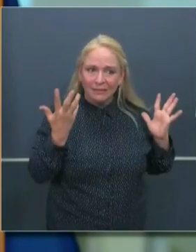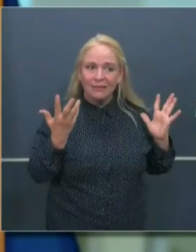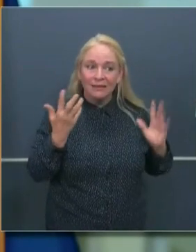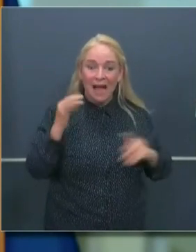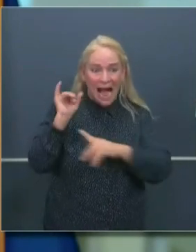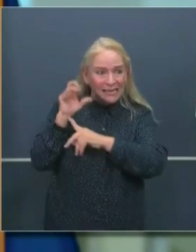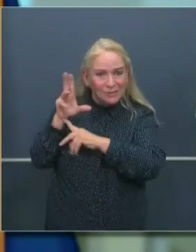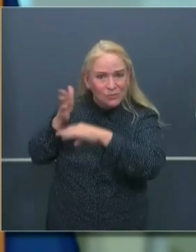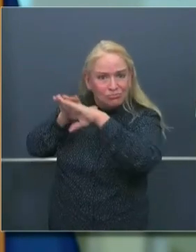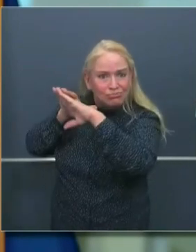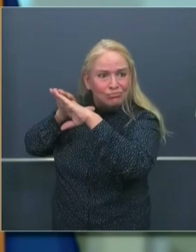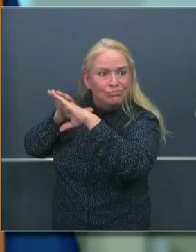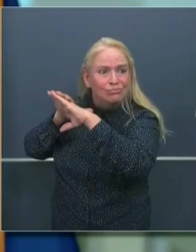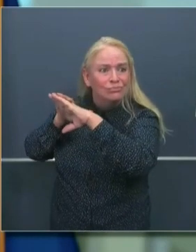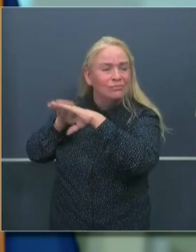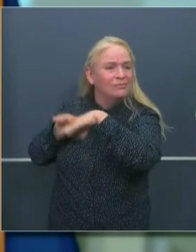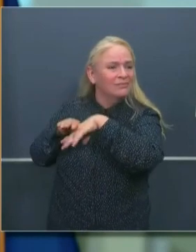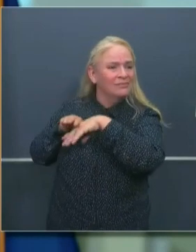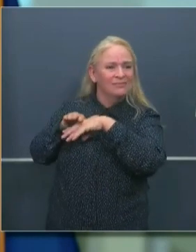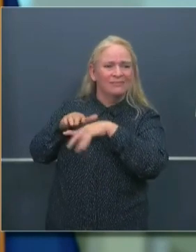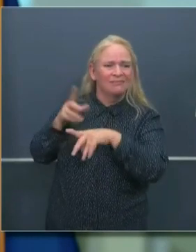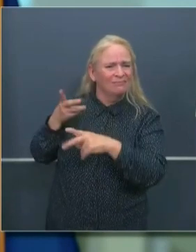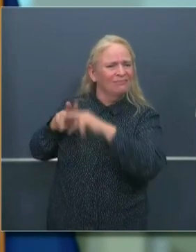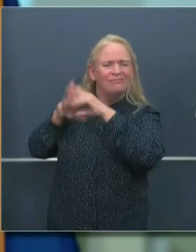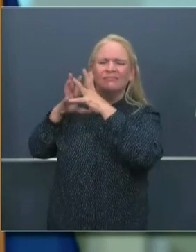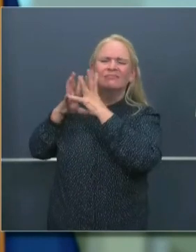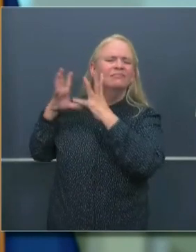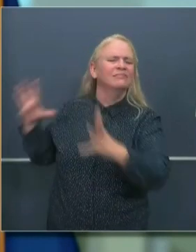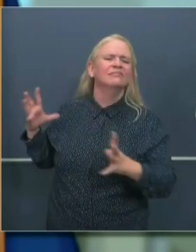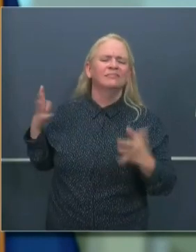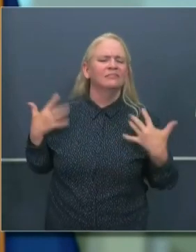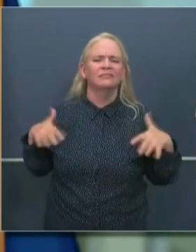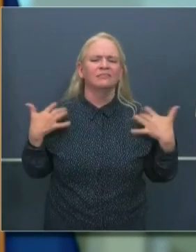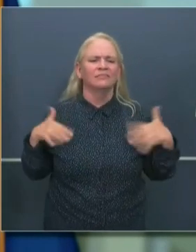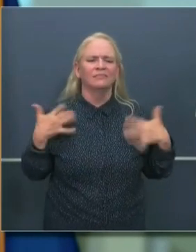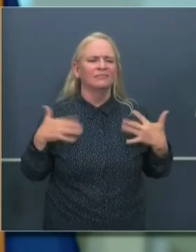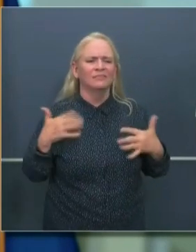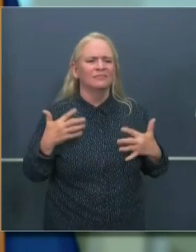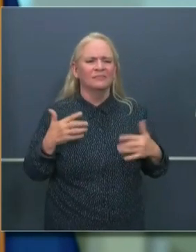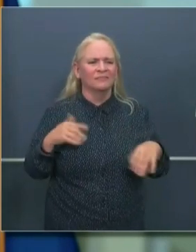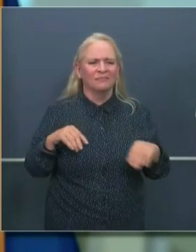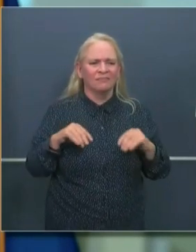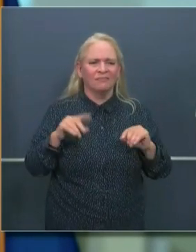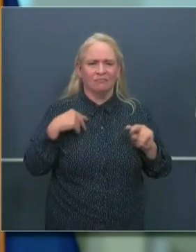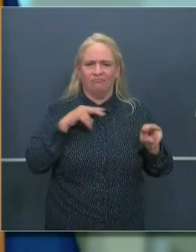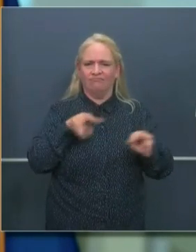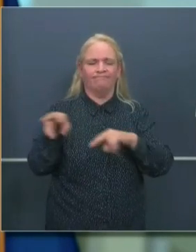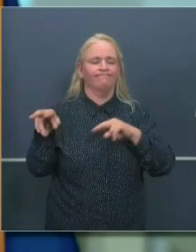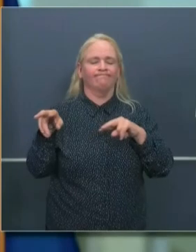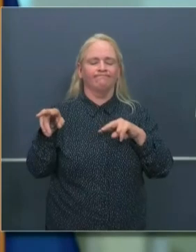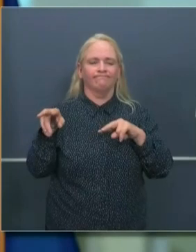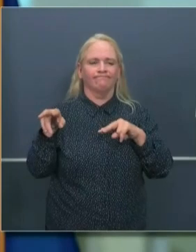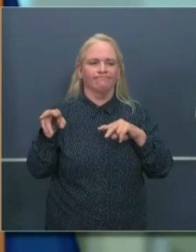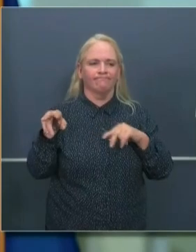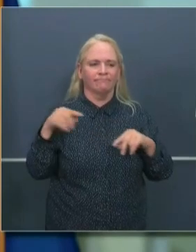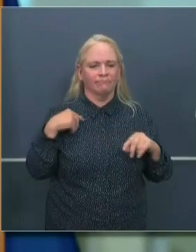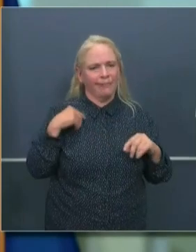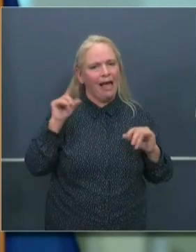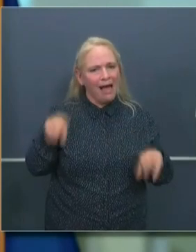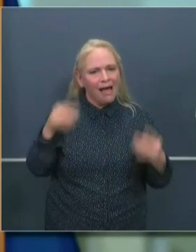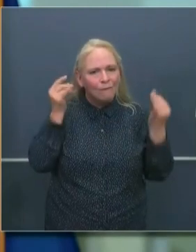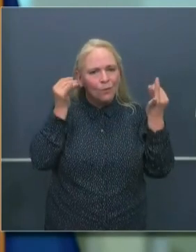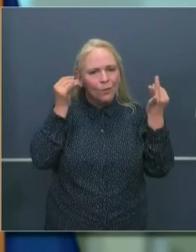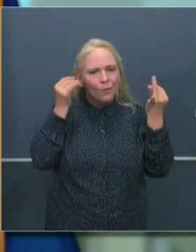up 49% in the last few weeks. Consider that when you go about coming together,